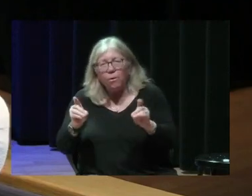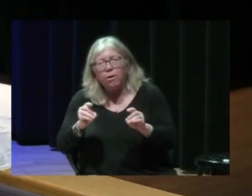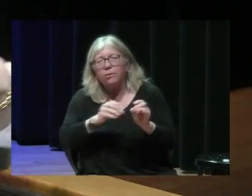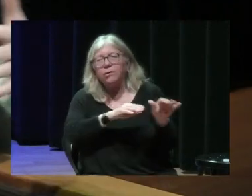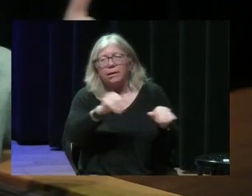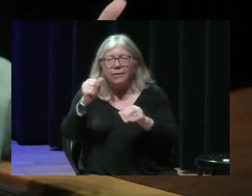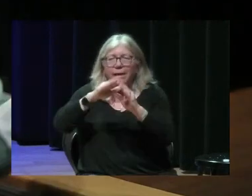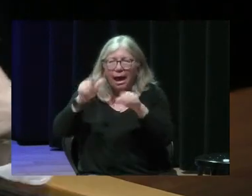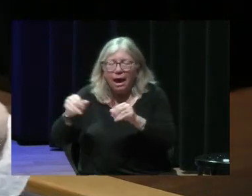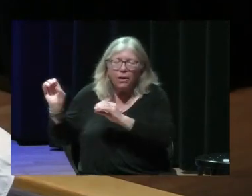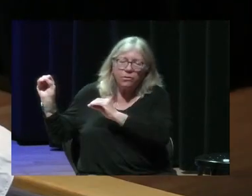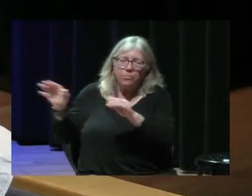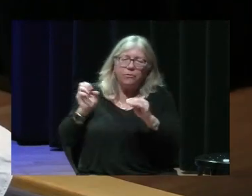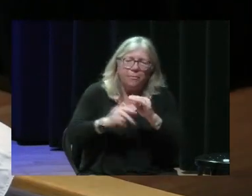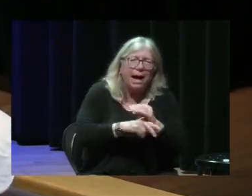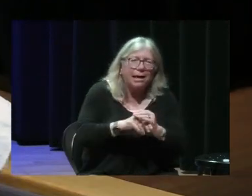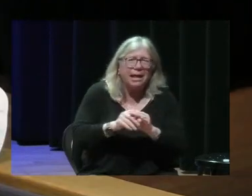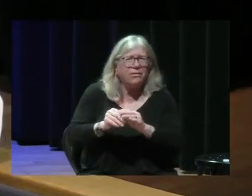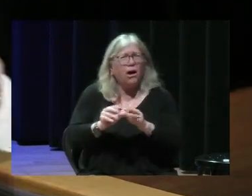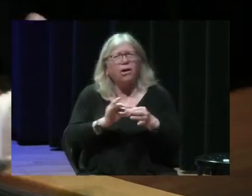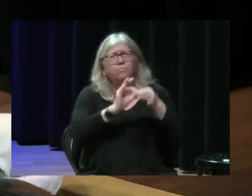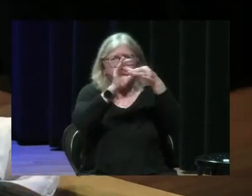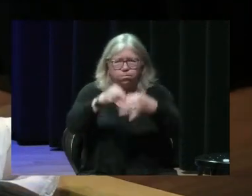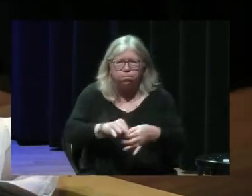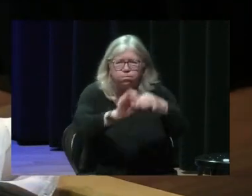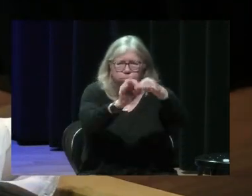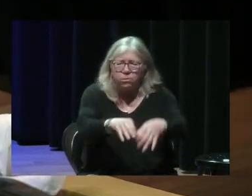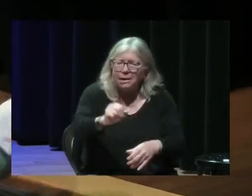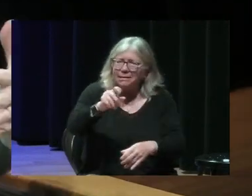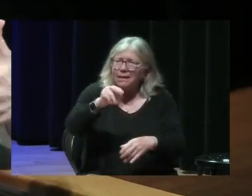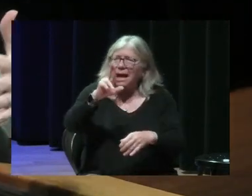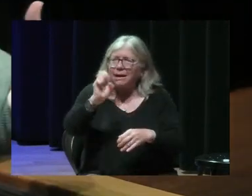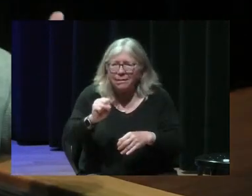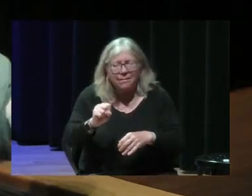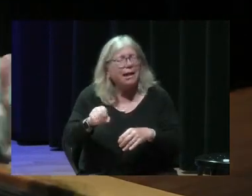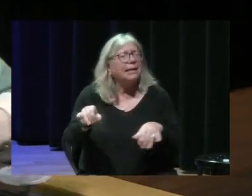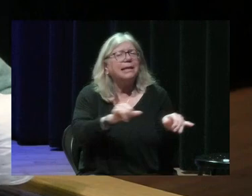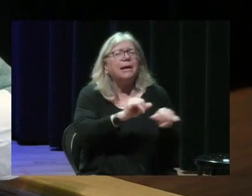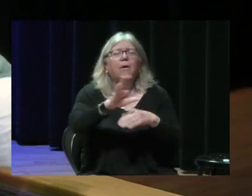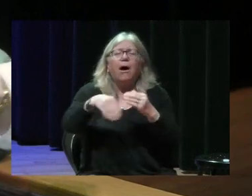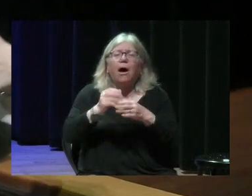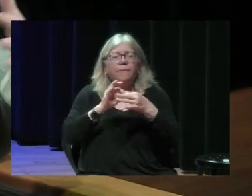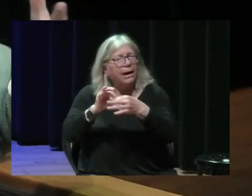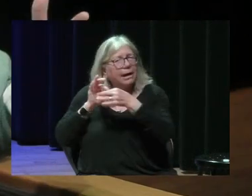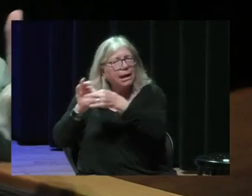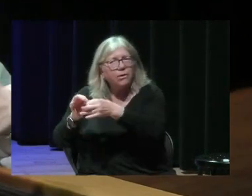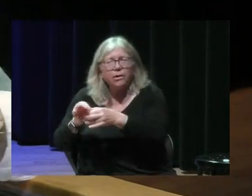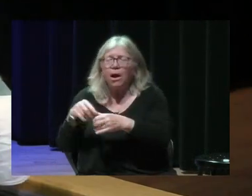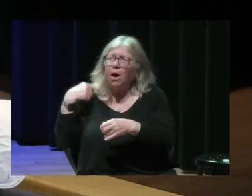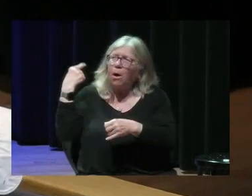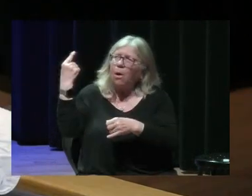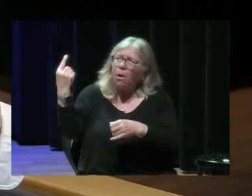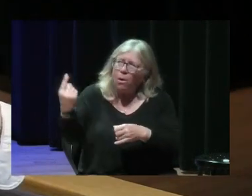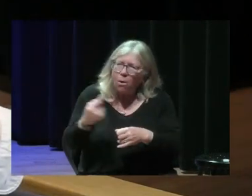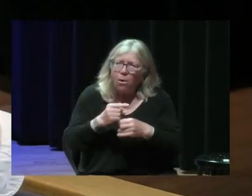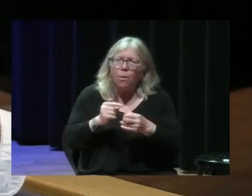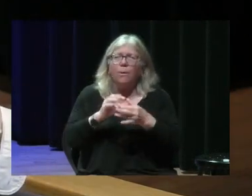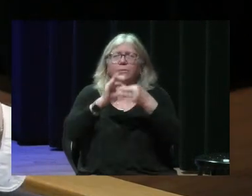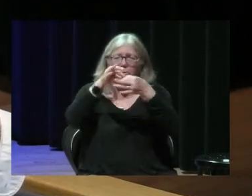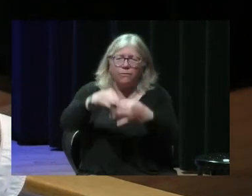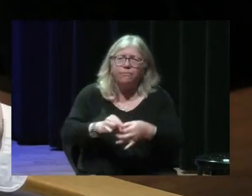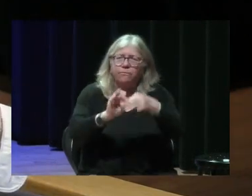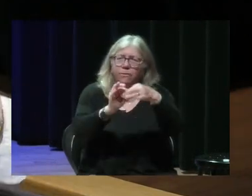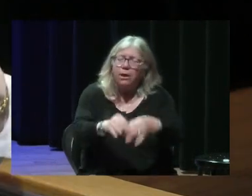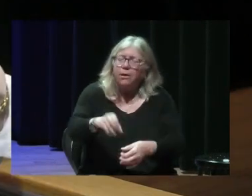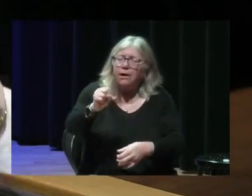in. That's all a flow of status. And that's true in all of our connections. There's this ever-present flow of status.